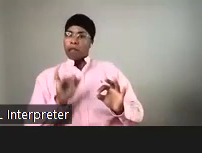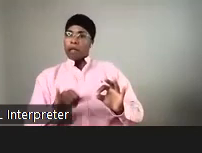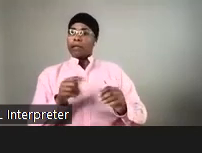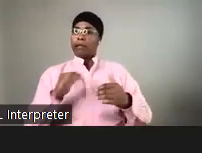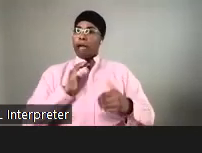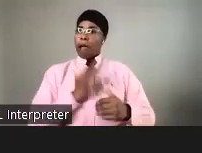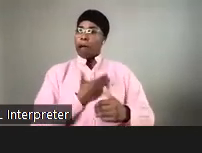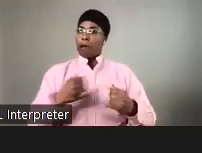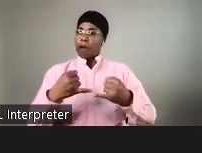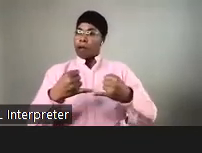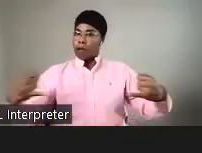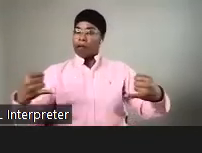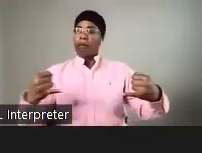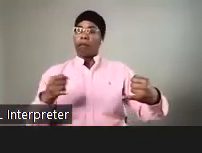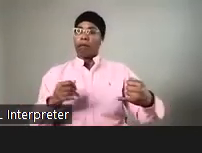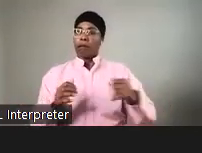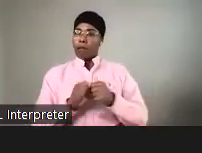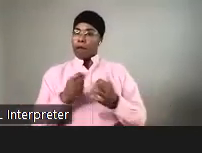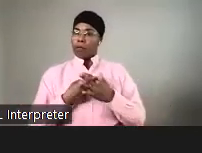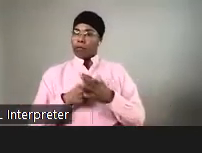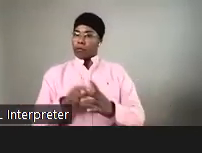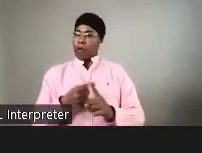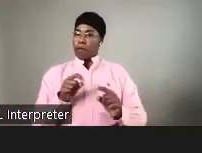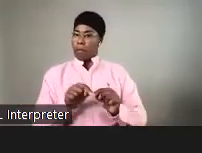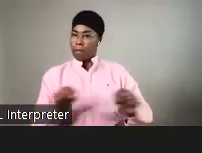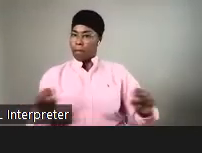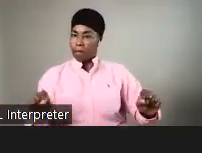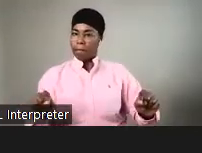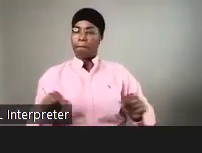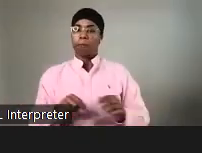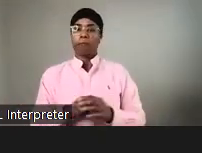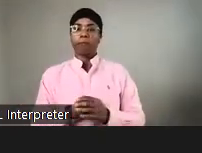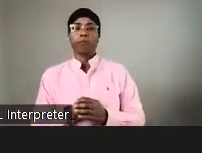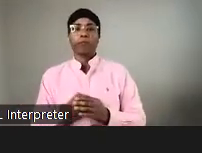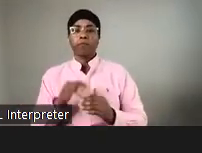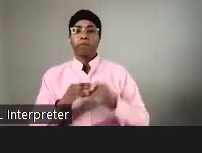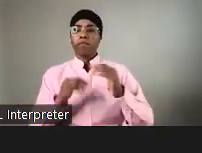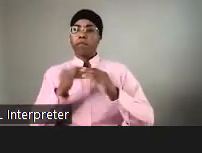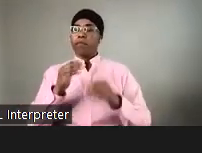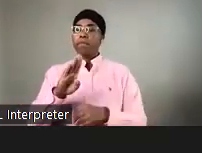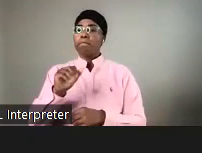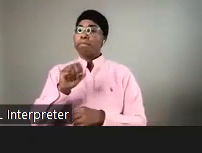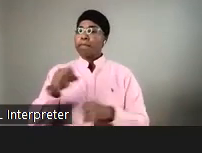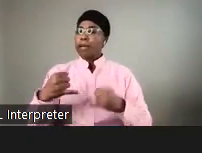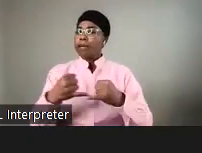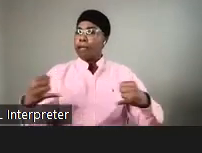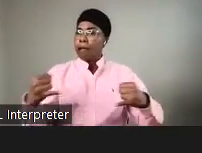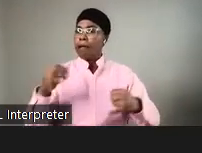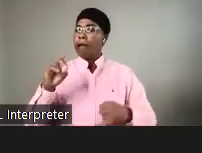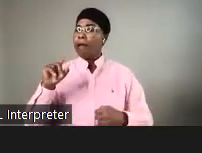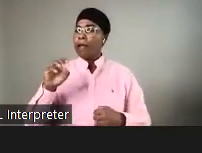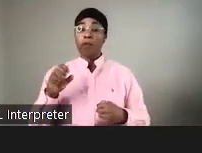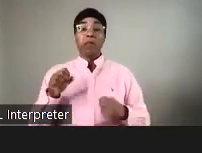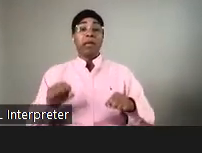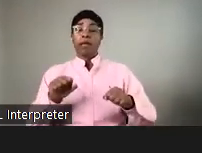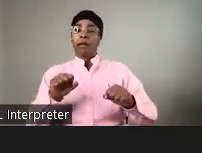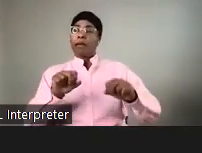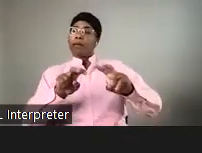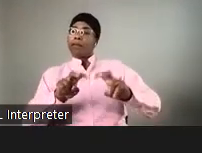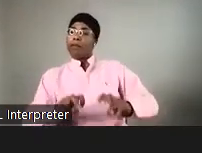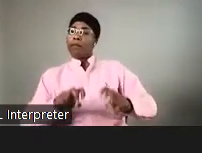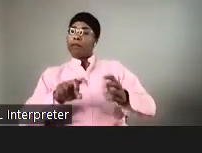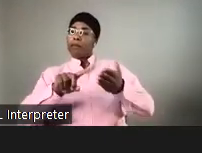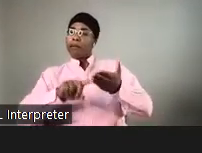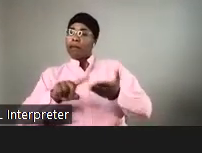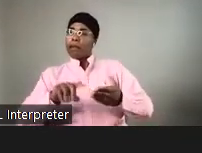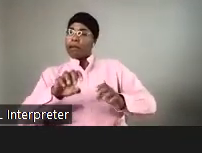with an eye towards building those baseline information sets so that we can evaluate our management prescriptions over